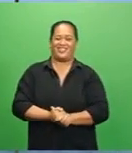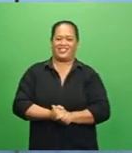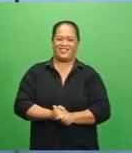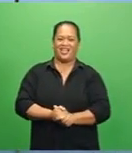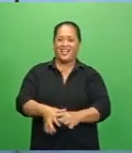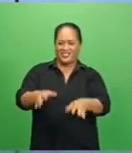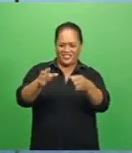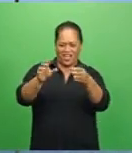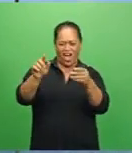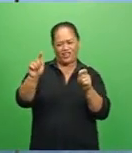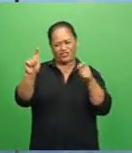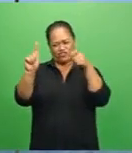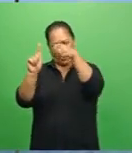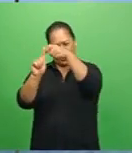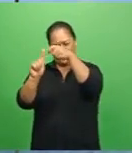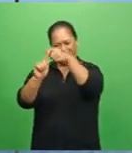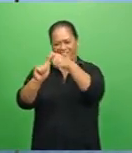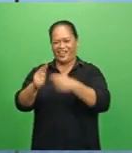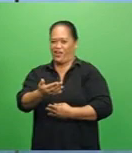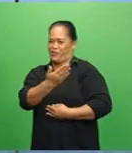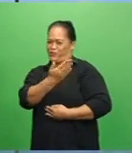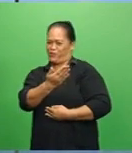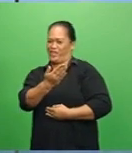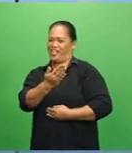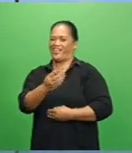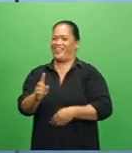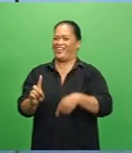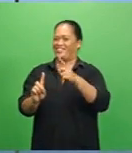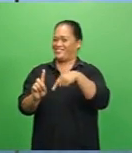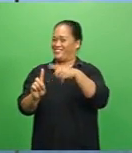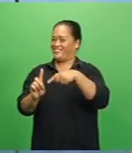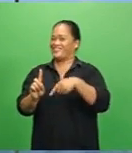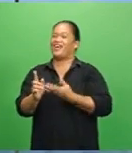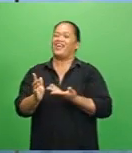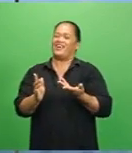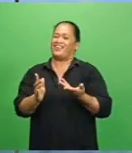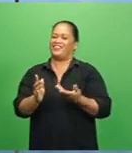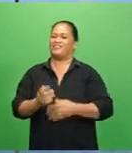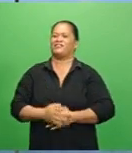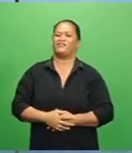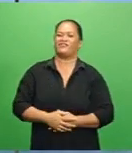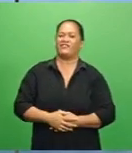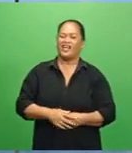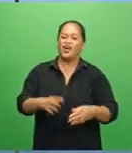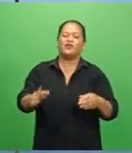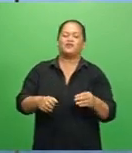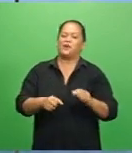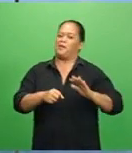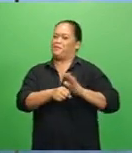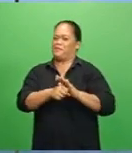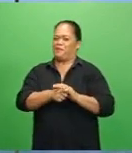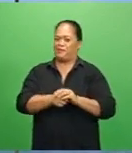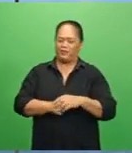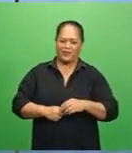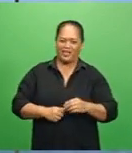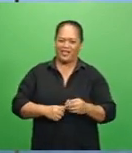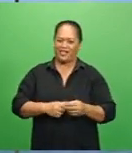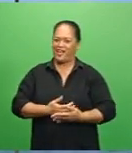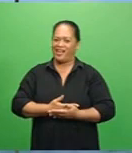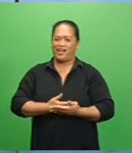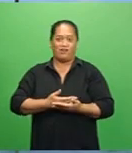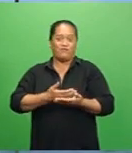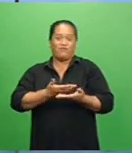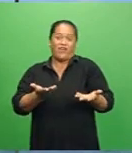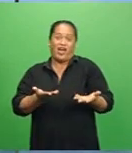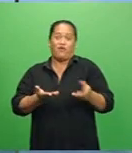19-year-old Moana Wind, a Fijian swimmer who has been creating waves in the local swimming competitions. Karlaini Tavi reports